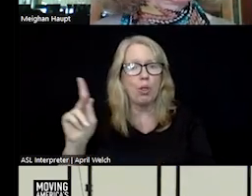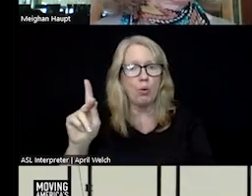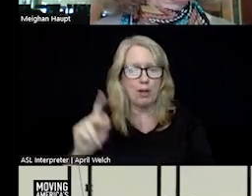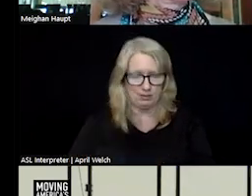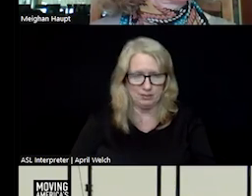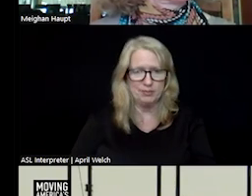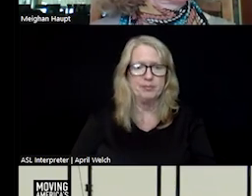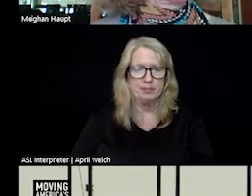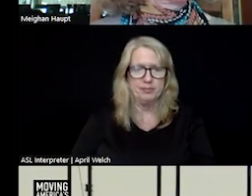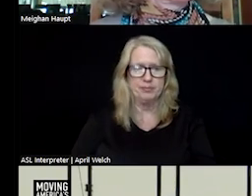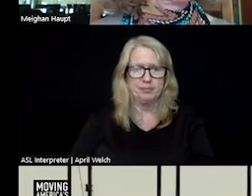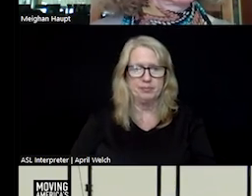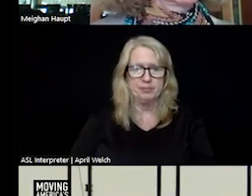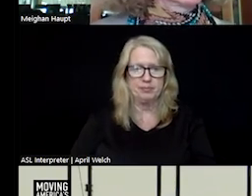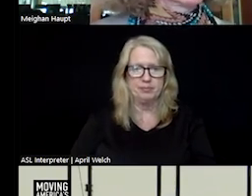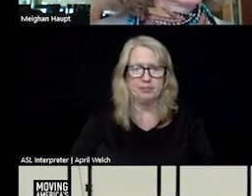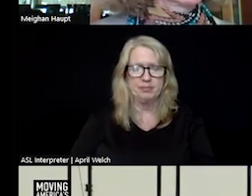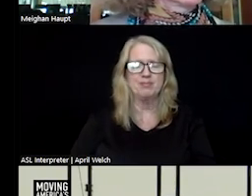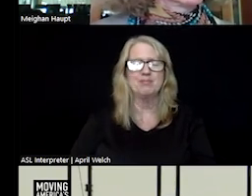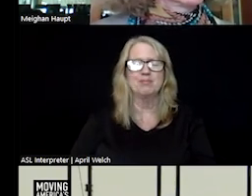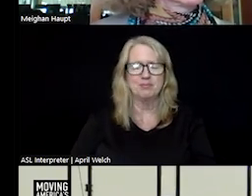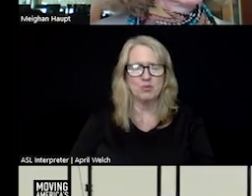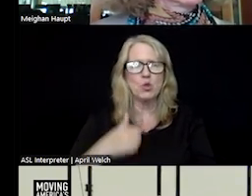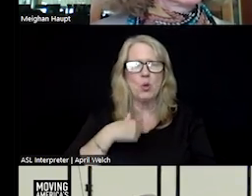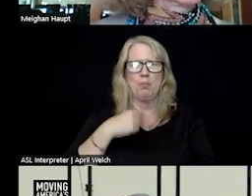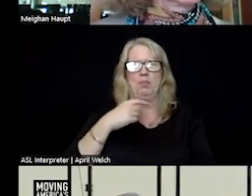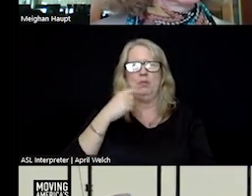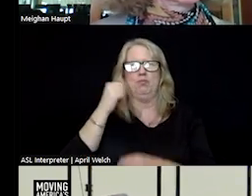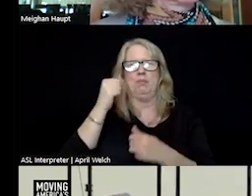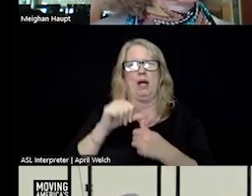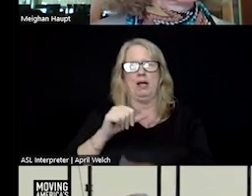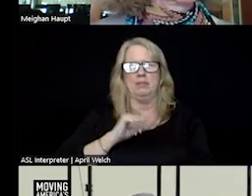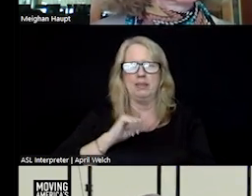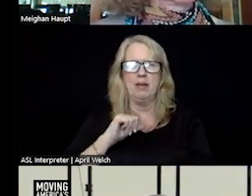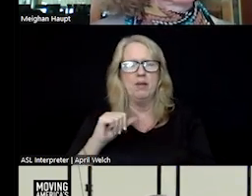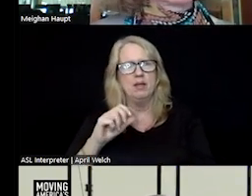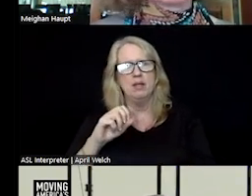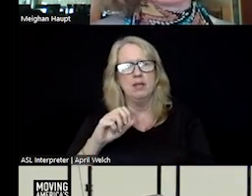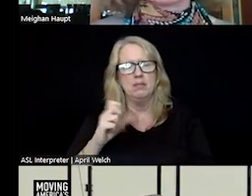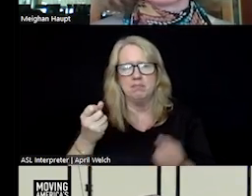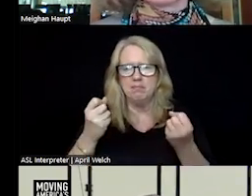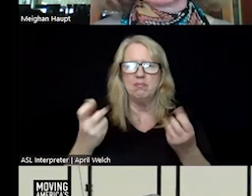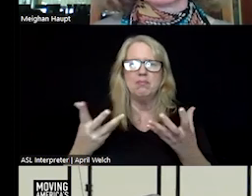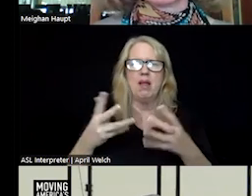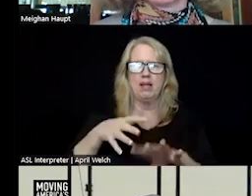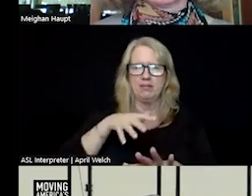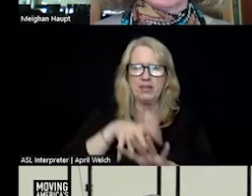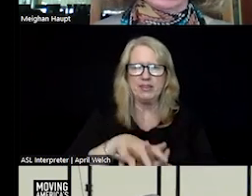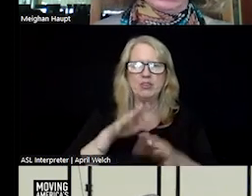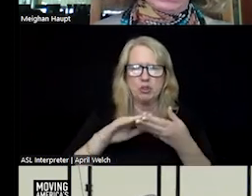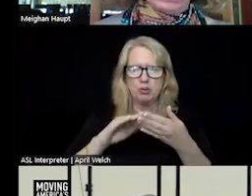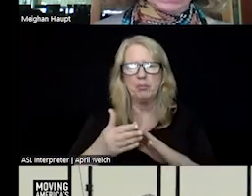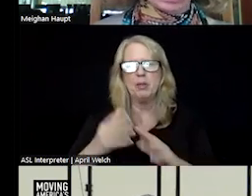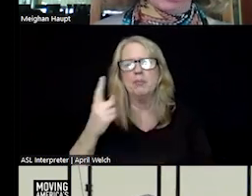and I'm reminded that a lot of the Indigenous communities, also known as Native